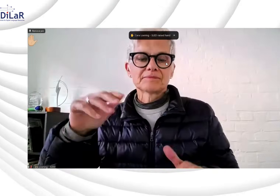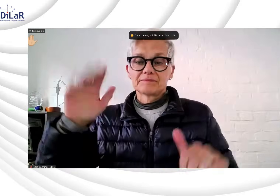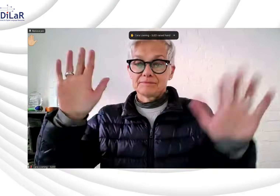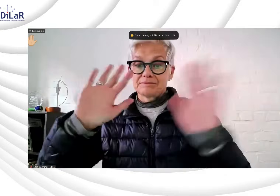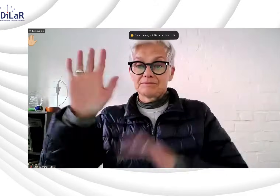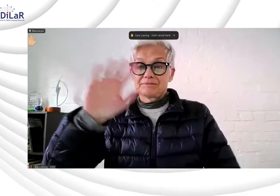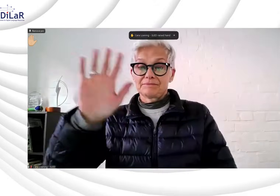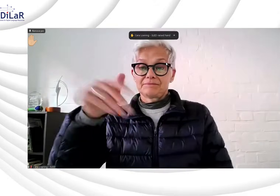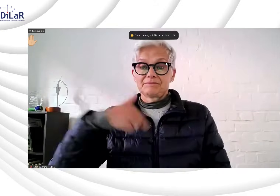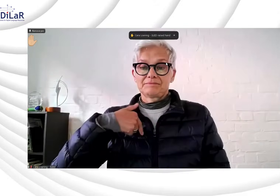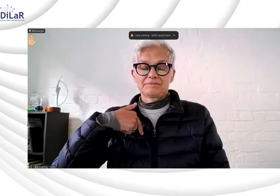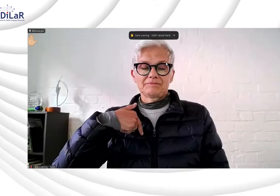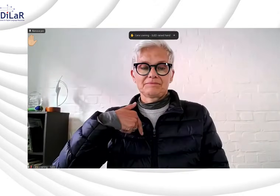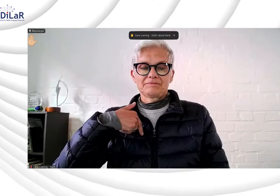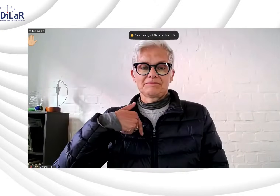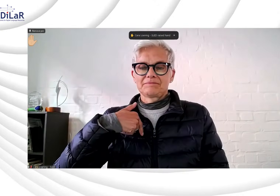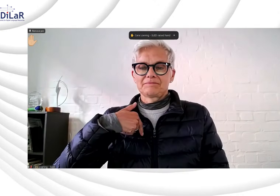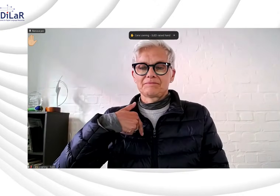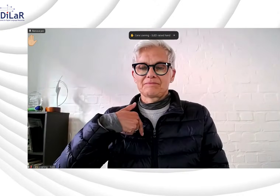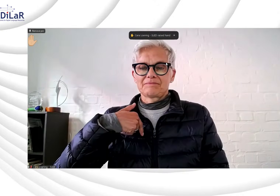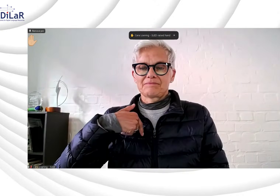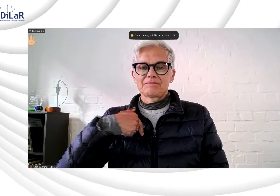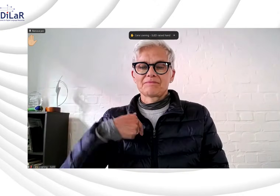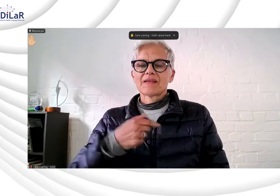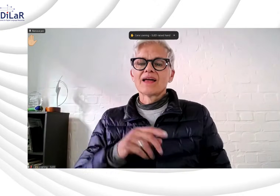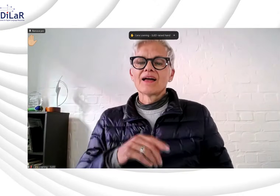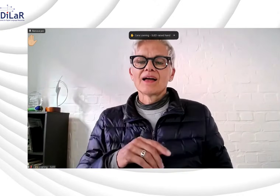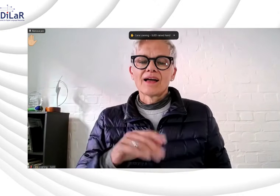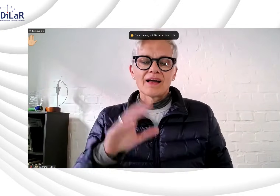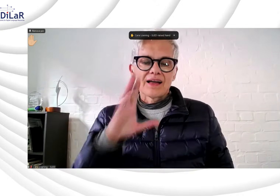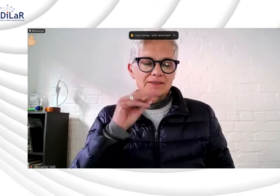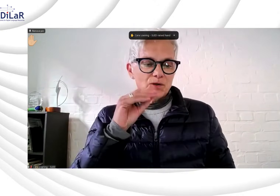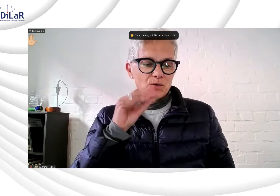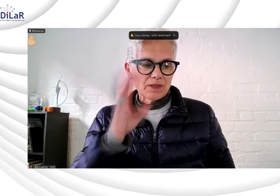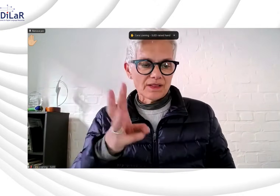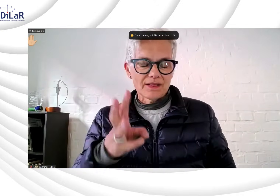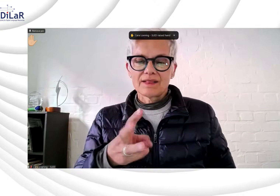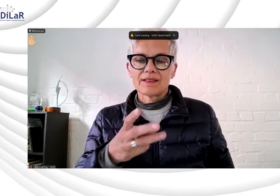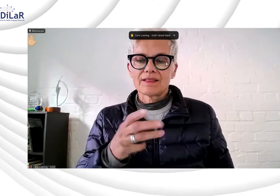if you can please indicate how you would like to proceed.